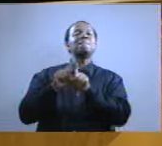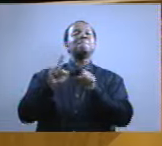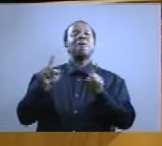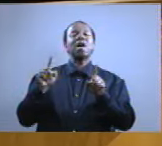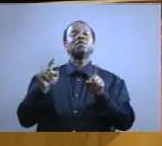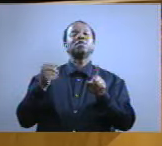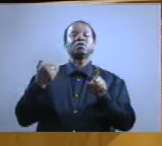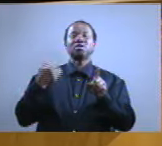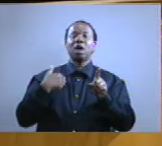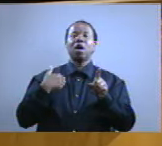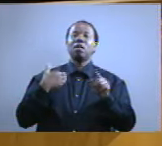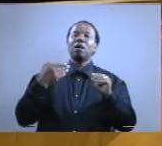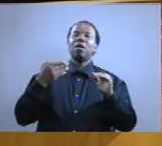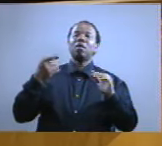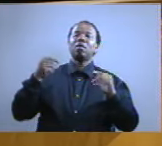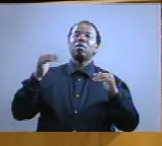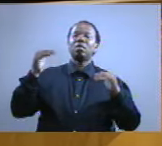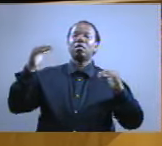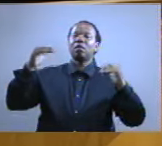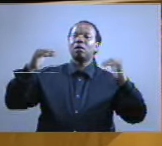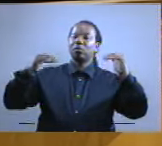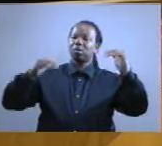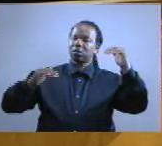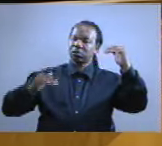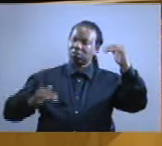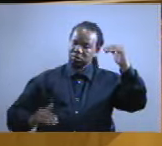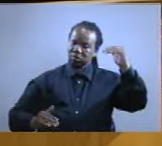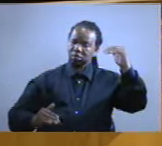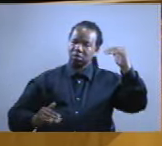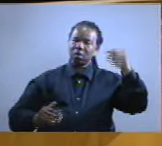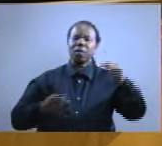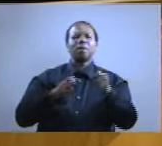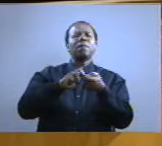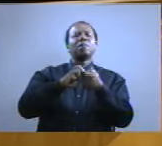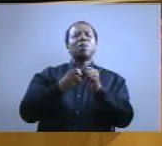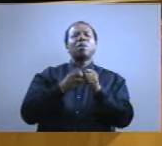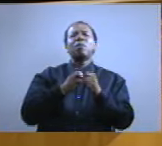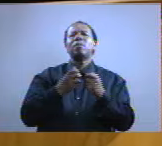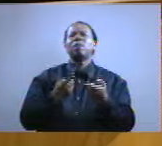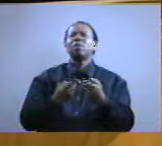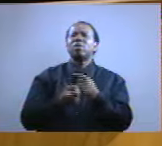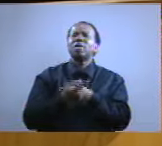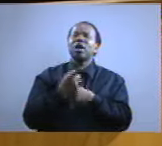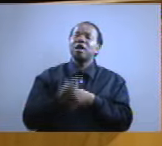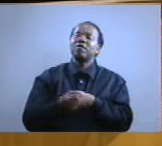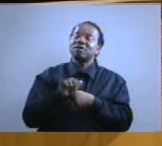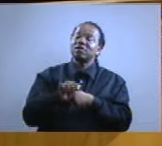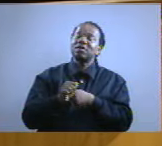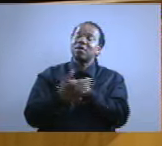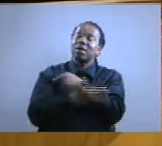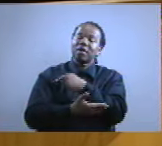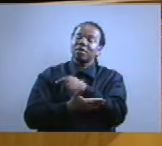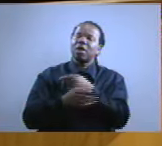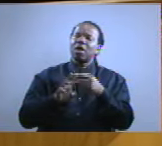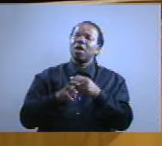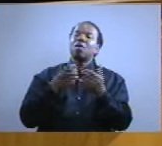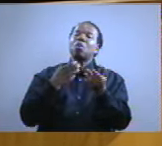those inequalities of the past. That part of the major problem that our country and our economy is facing is the